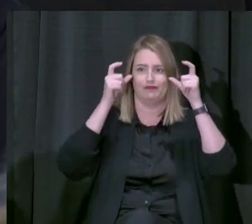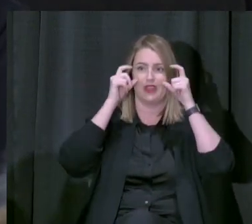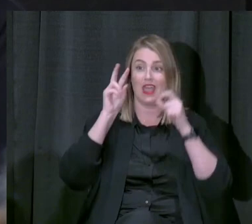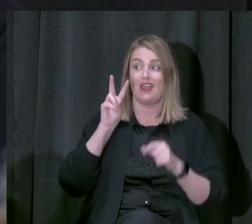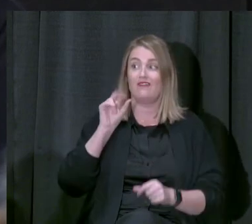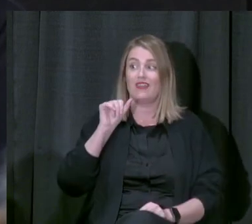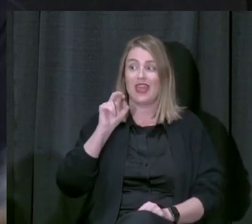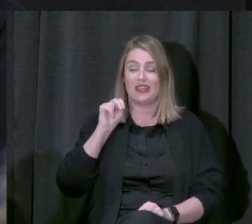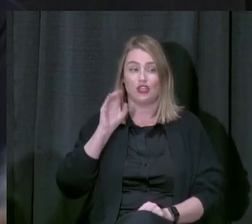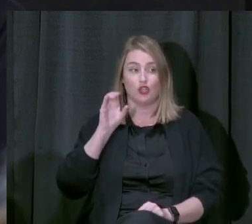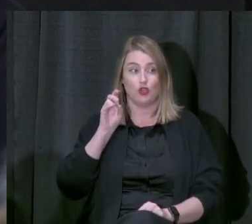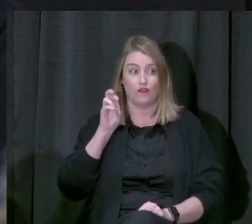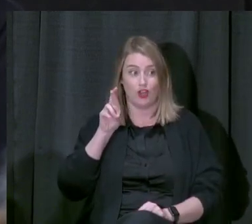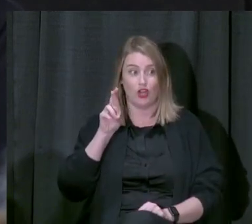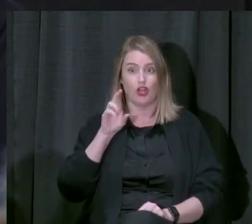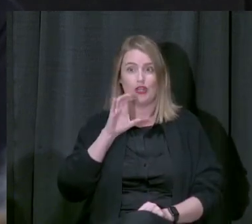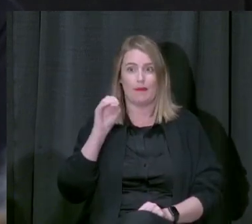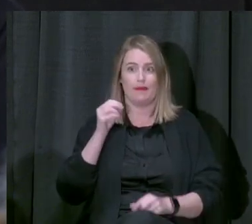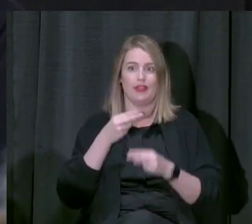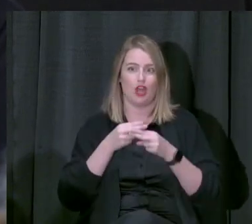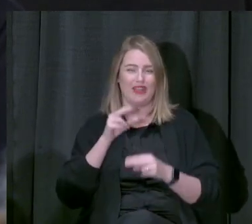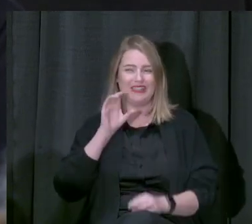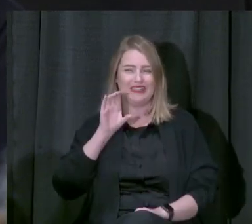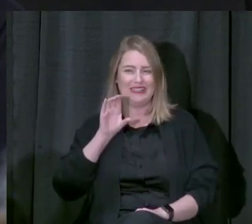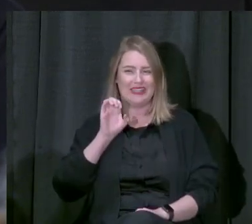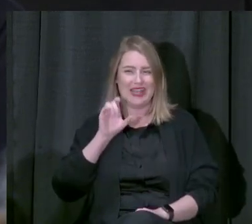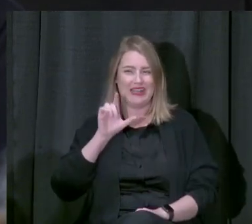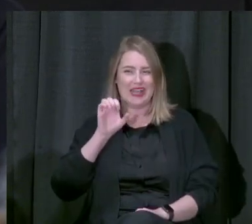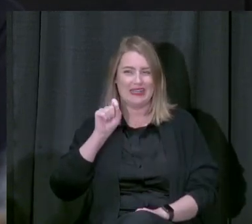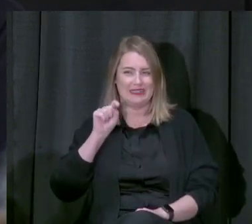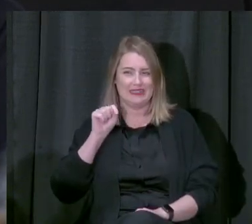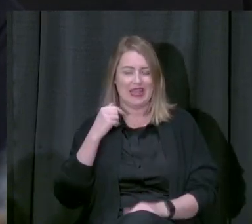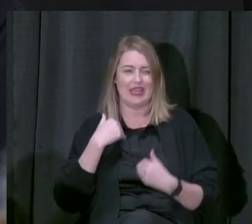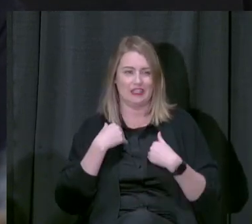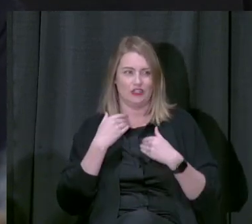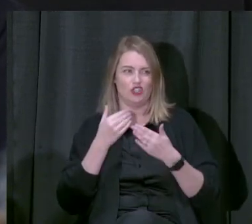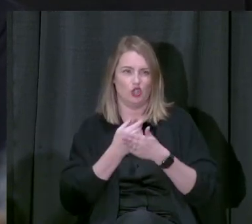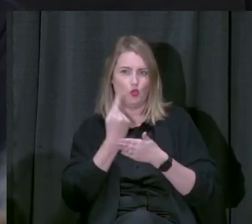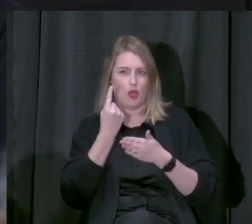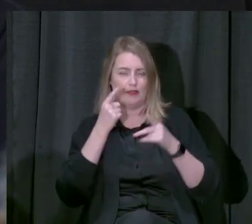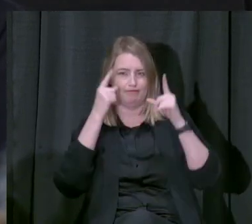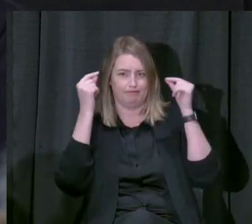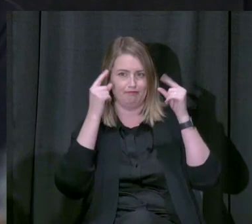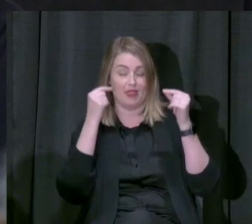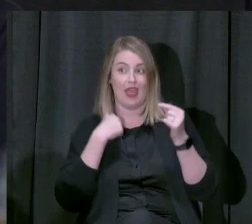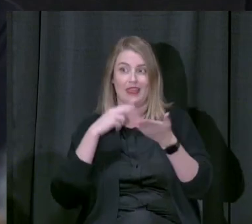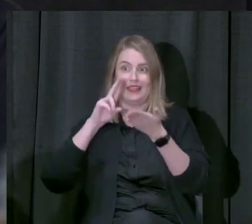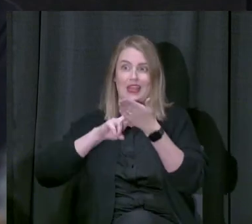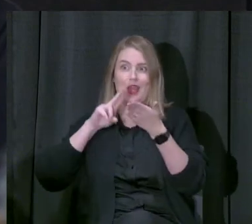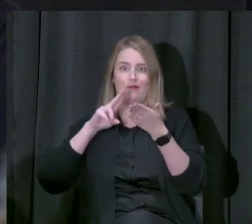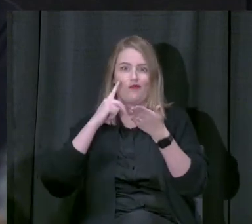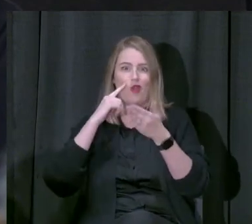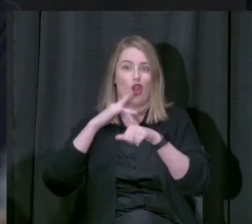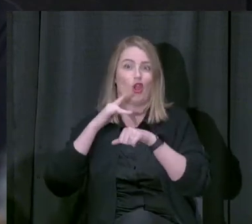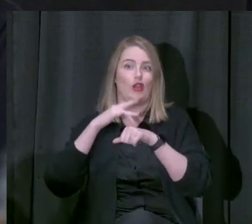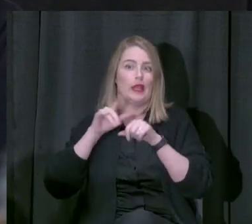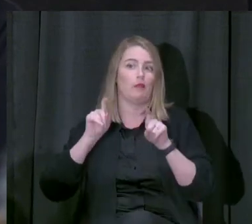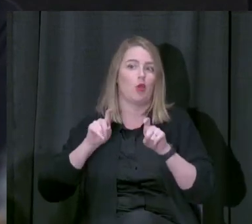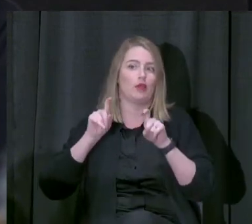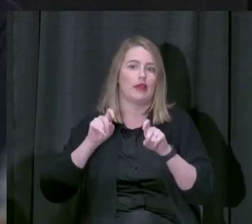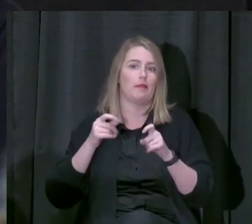Vancouver company called Celeste that's coming out with one. I signed up for an early prototype, and